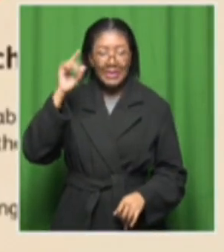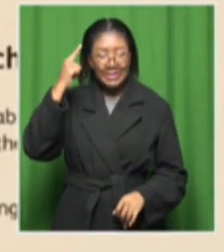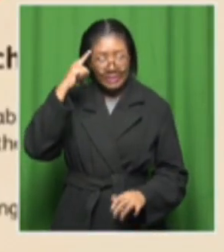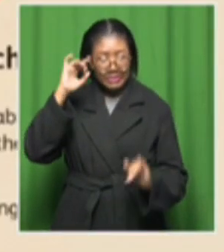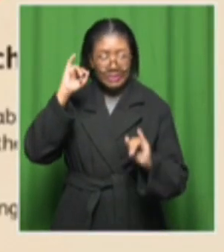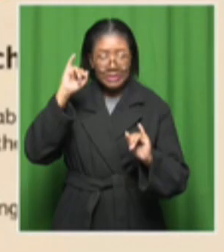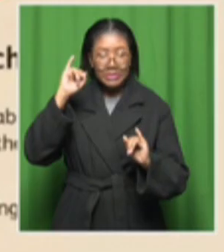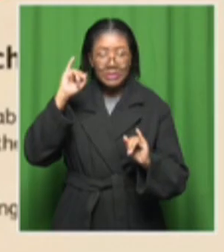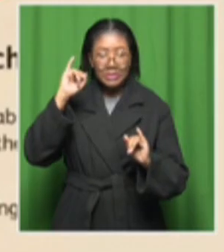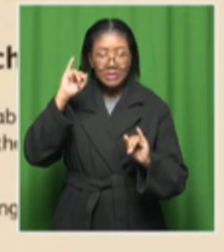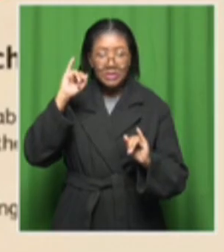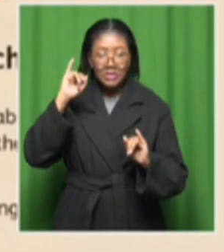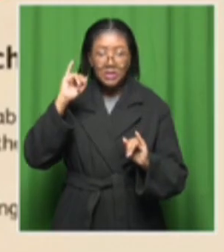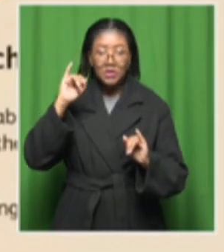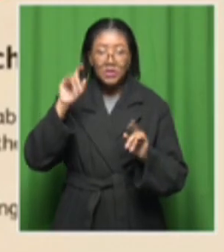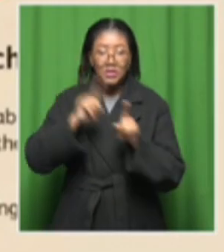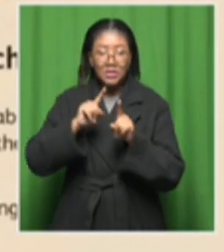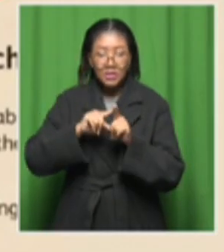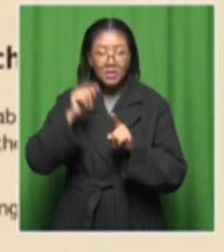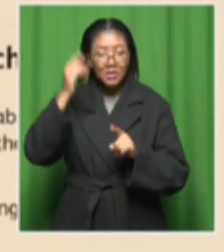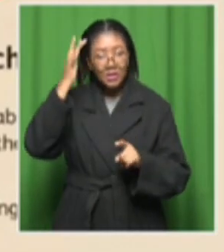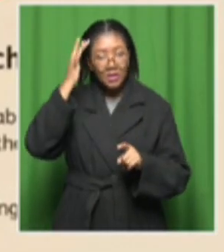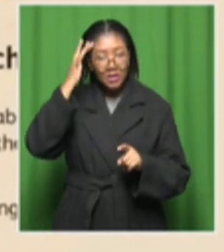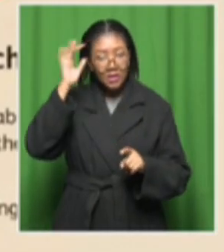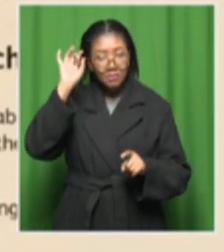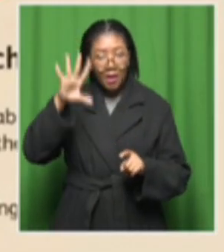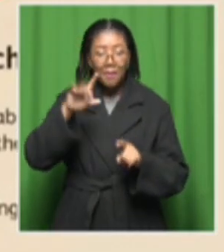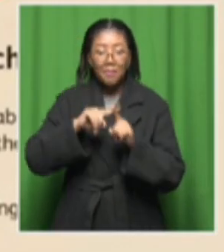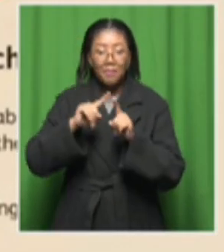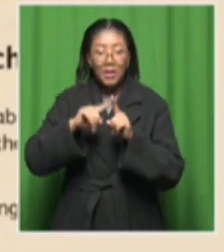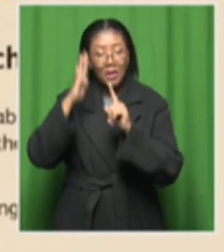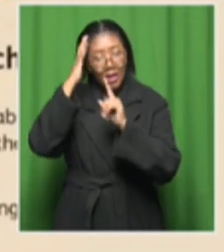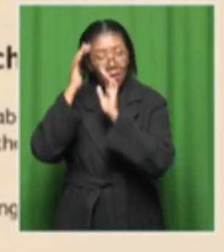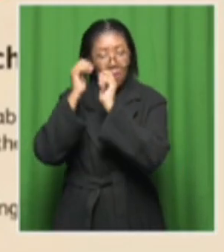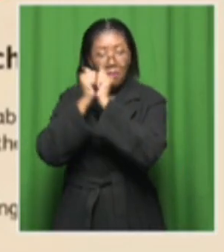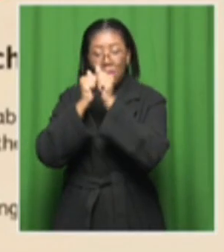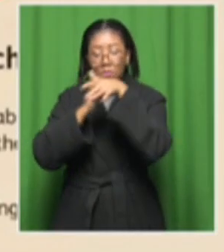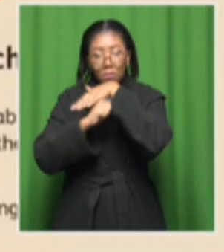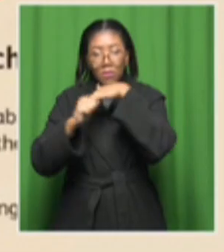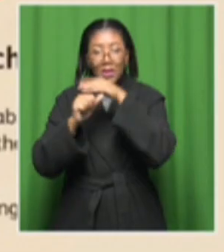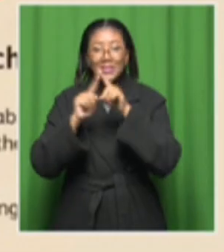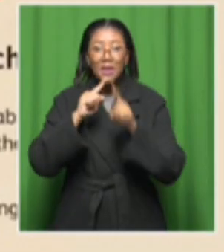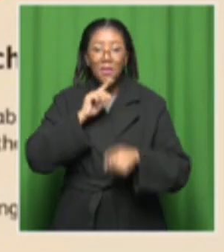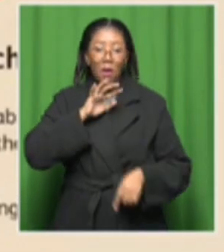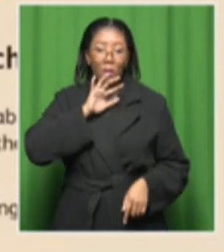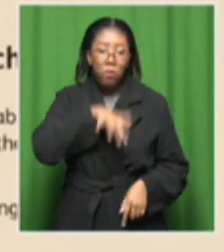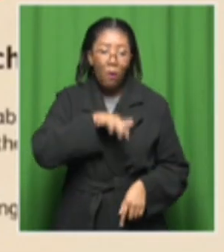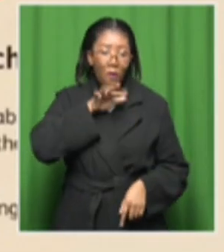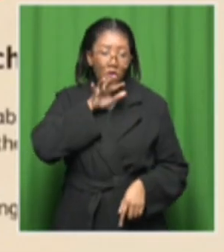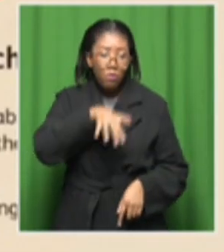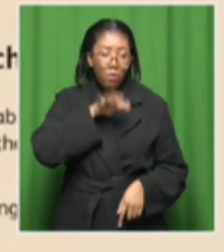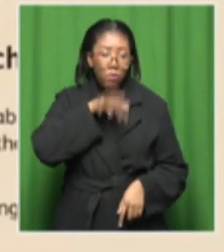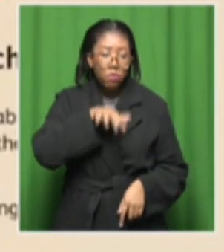Usually it will be associated with features of raised intracranial pressure. They'll have severe vomiting, more like projectile vomiting,